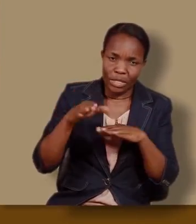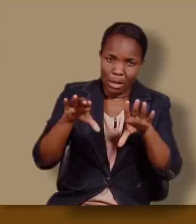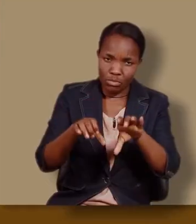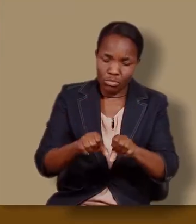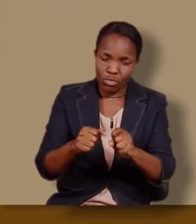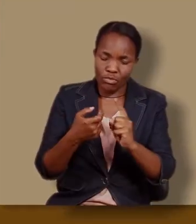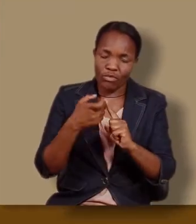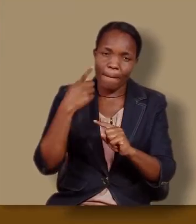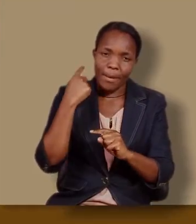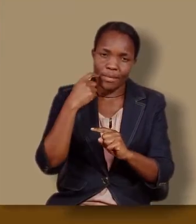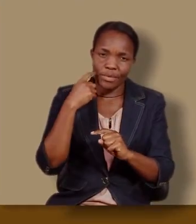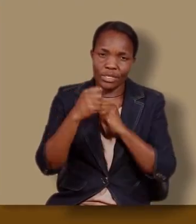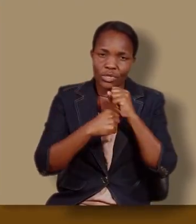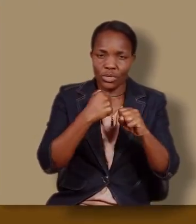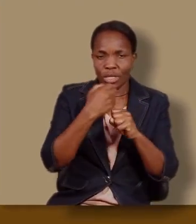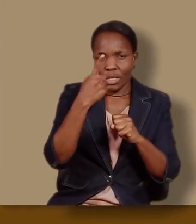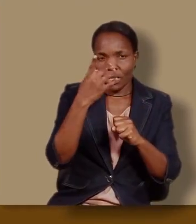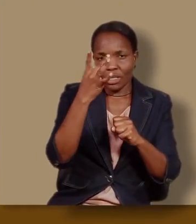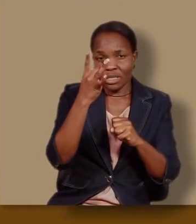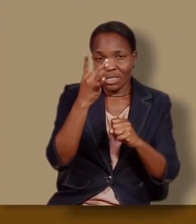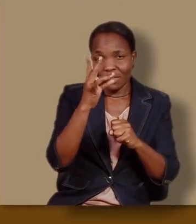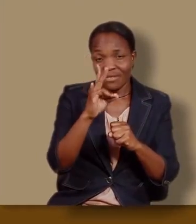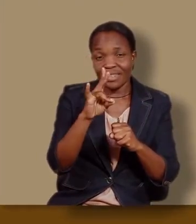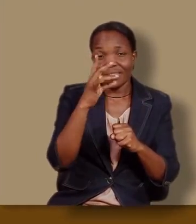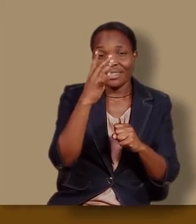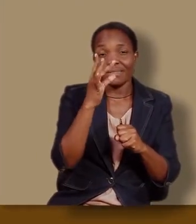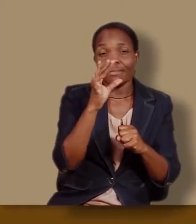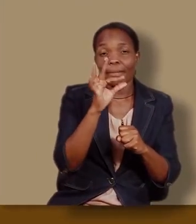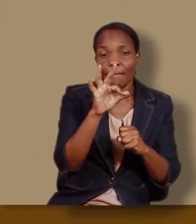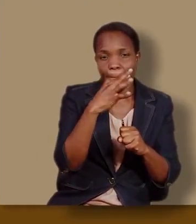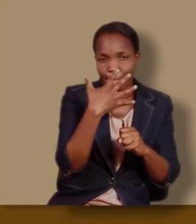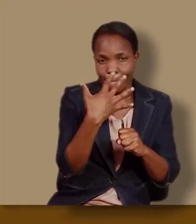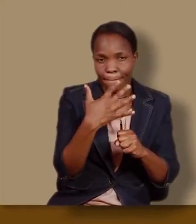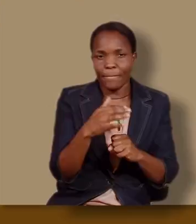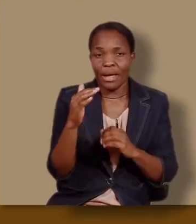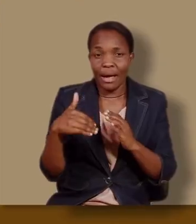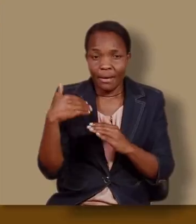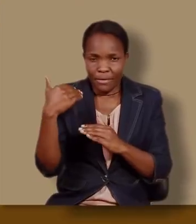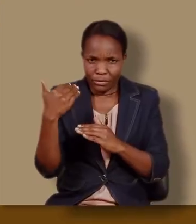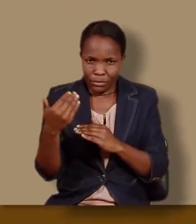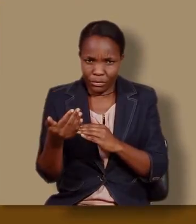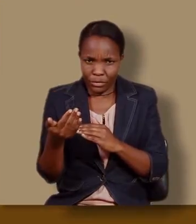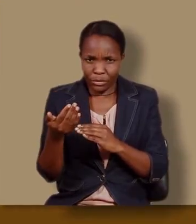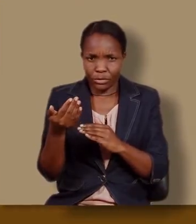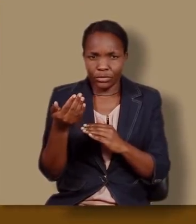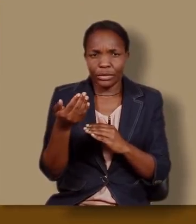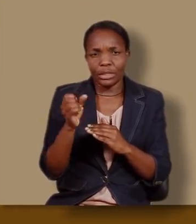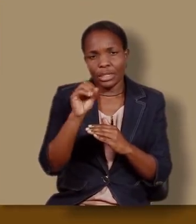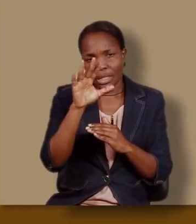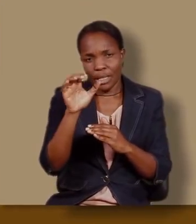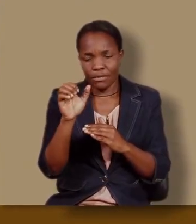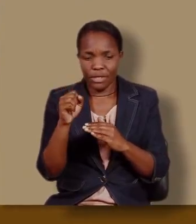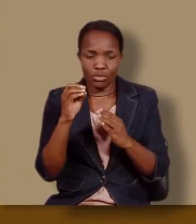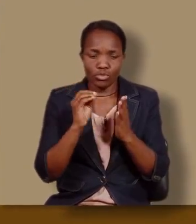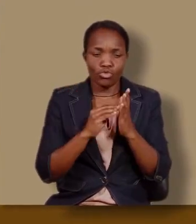1795 and soon led to the settlement of Africans into specific areas that